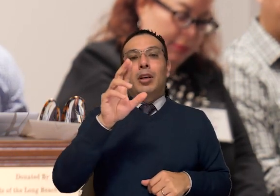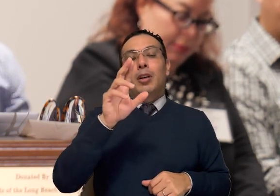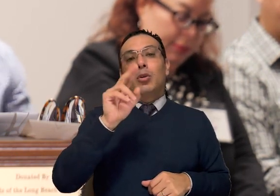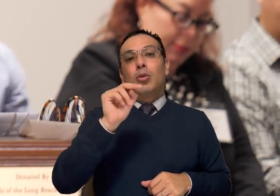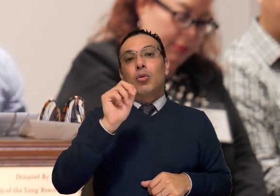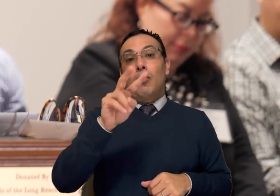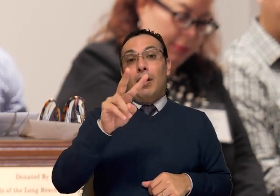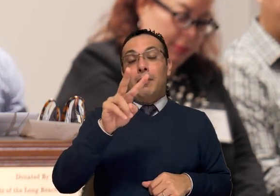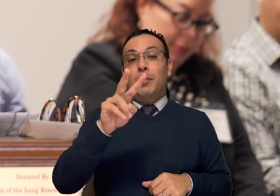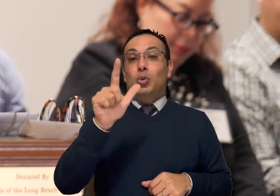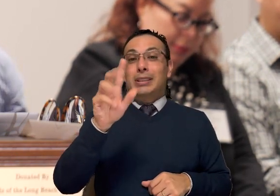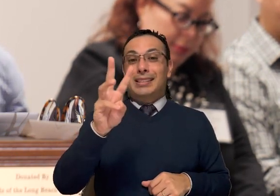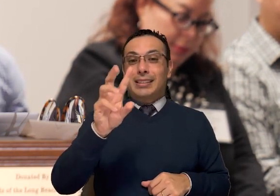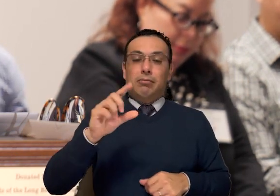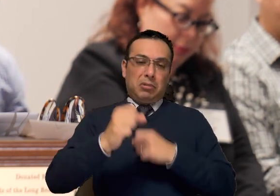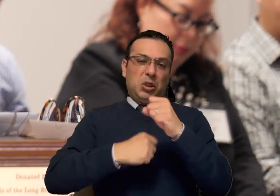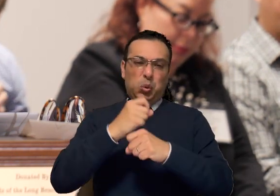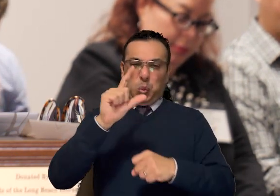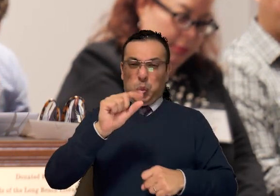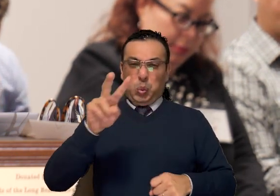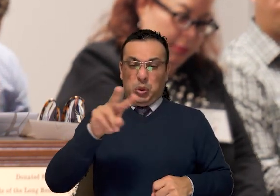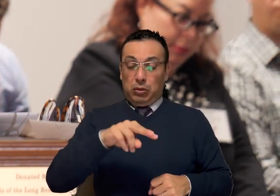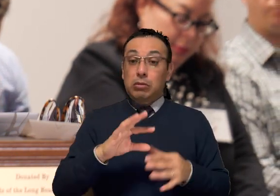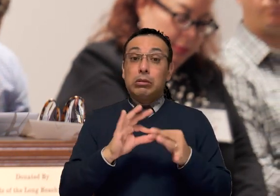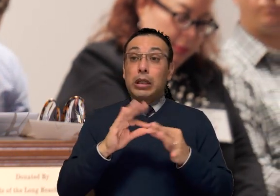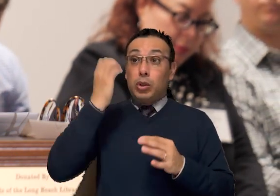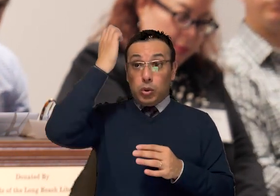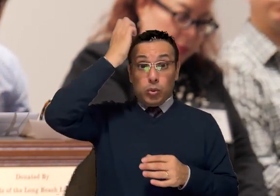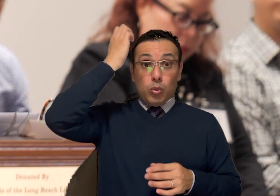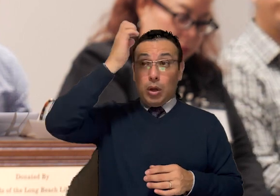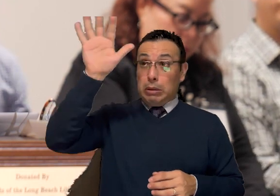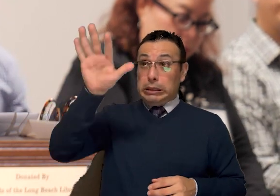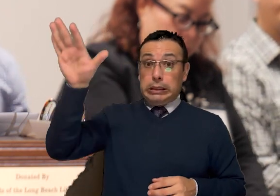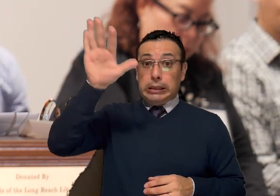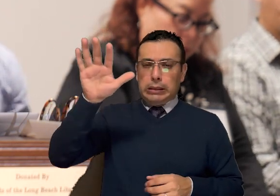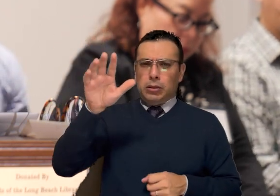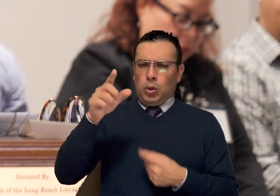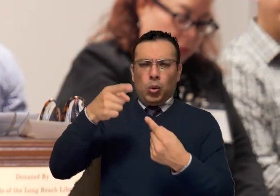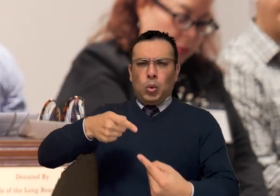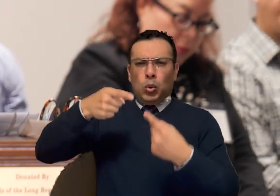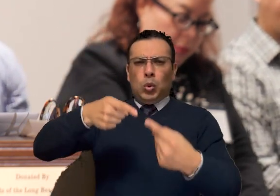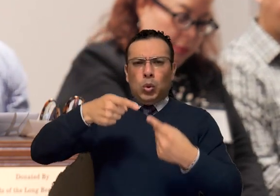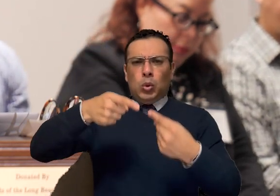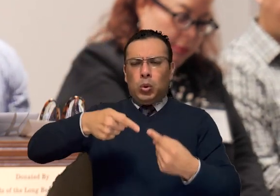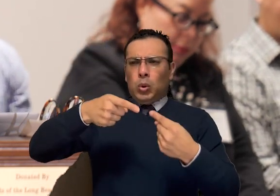having problems harnessing wind energy, that GE